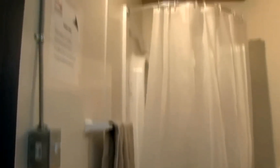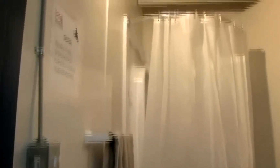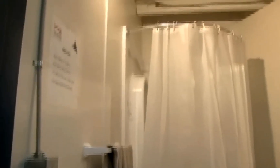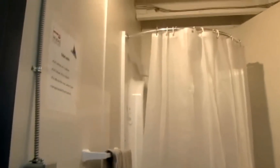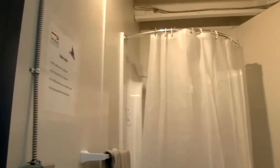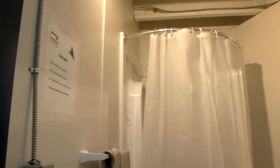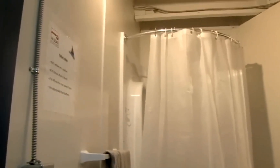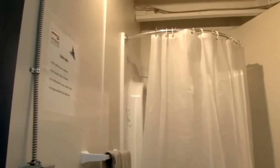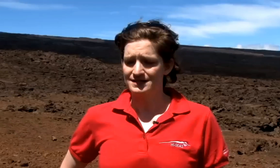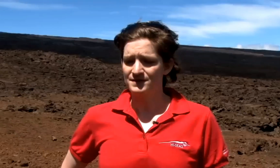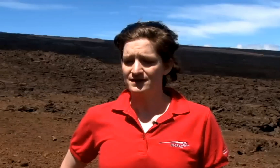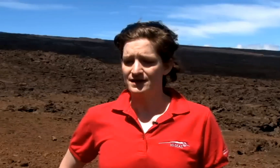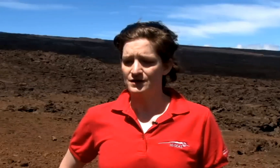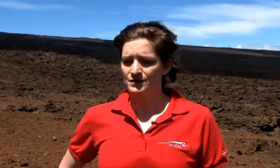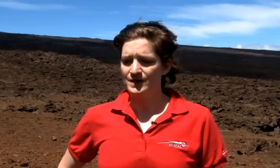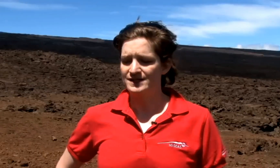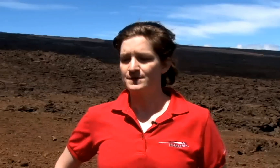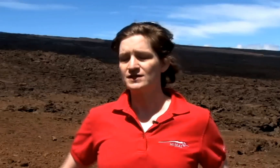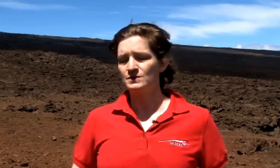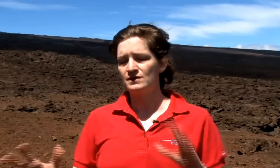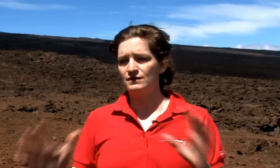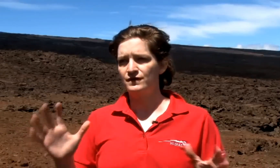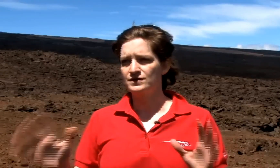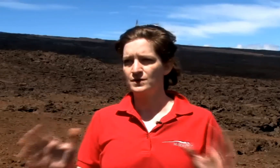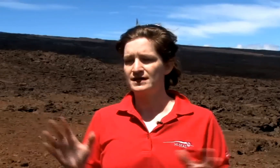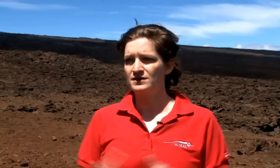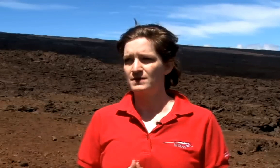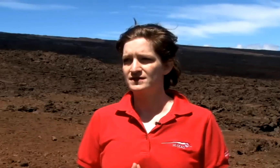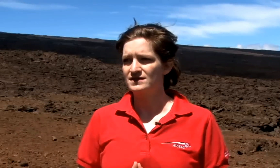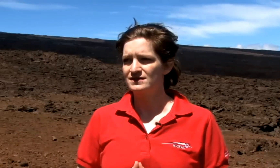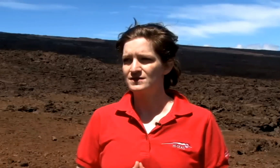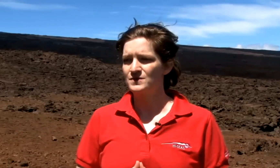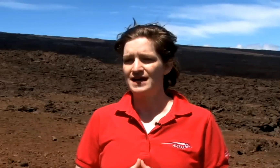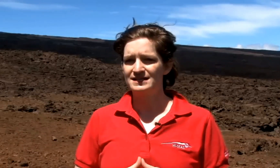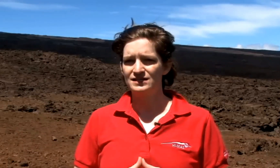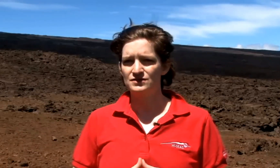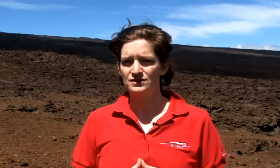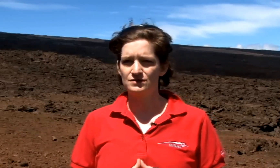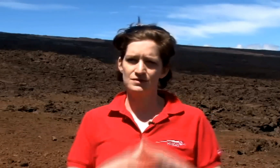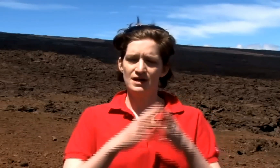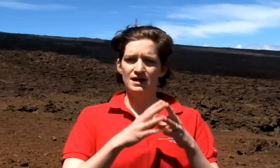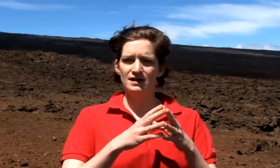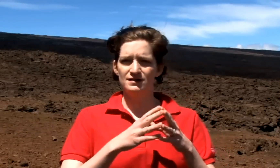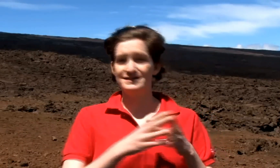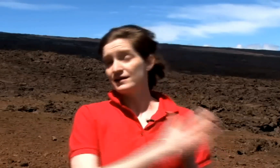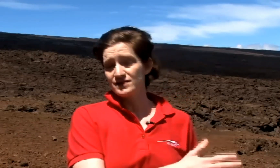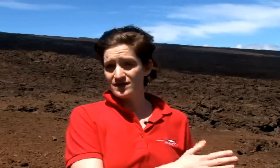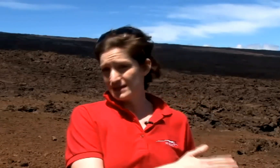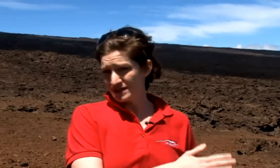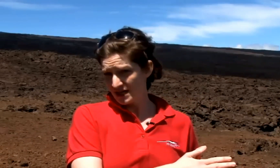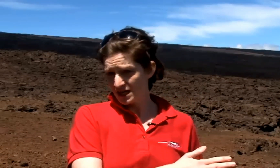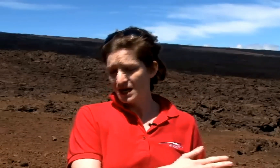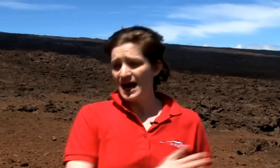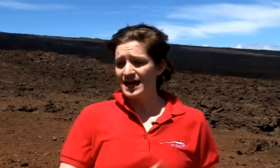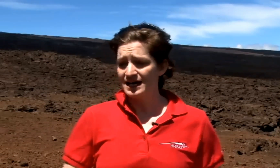distributed evenly throughout the week. It's something that we experienced when we were first working out the bugs of the system. We had to get used to the cycles